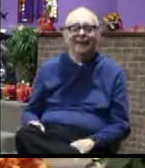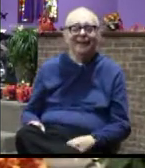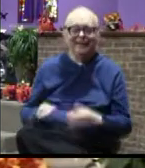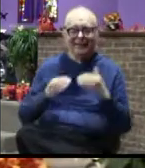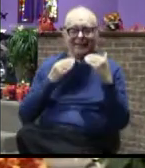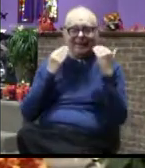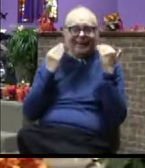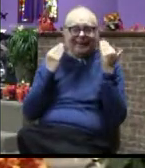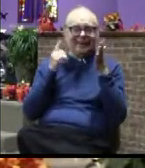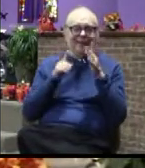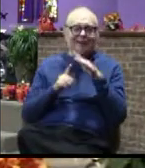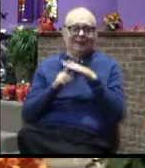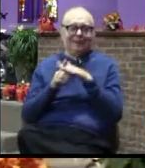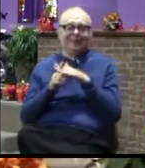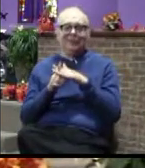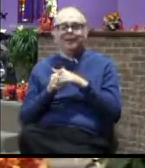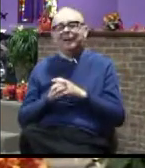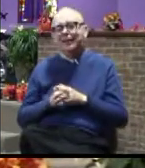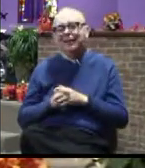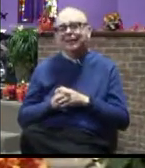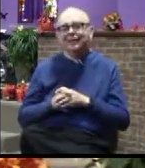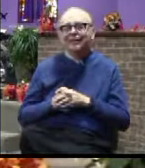the smile showed up.